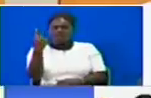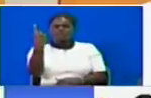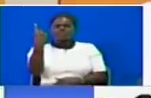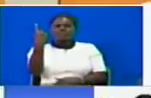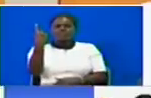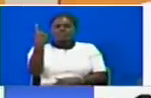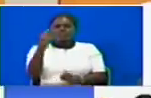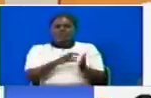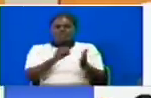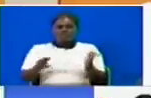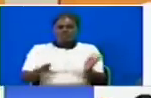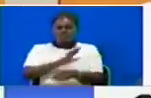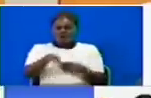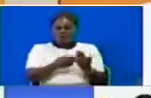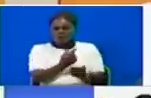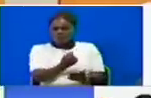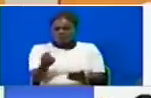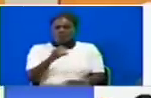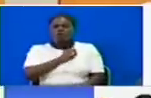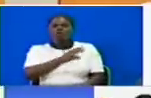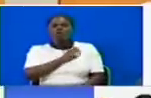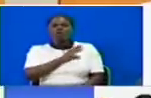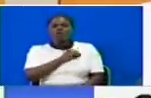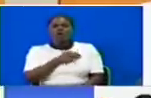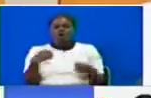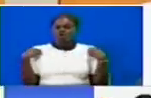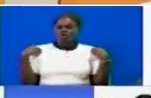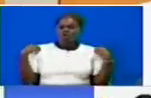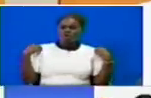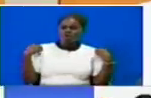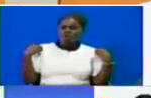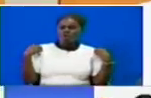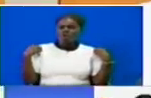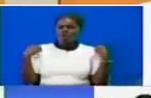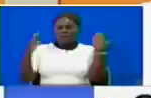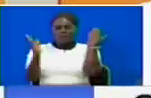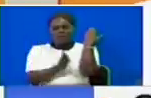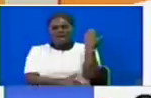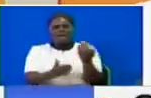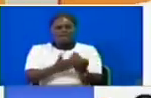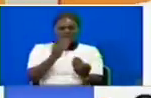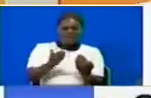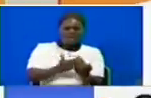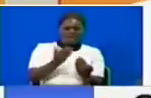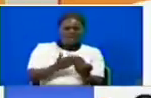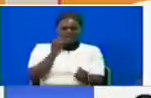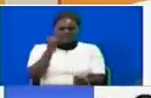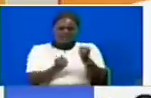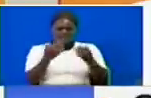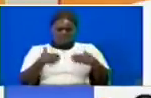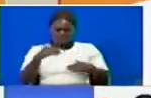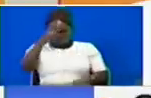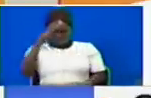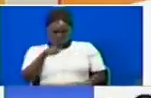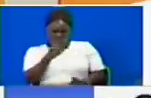get rid of all these petty complaints about uniforms, issues about bad treatment, about our athletes, because this